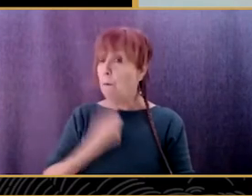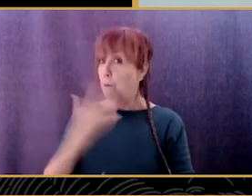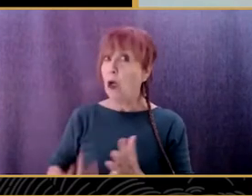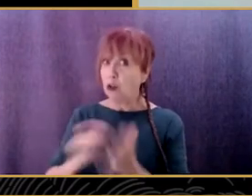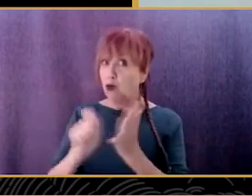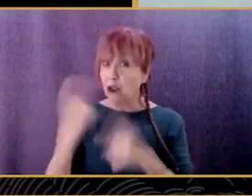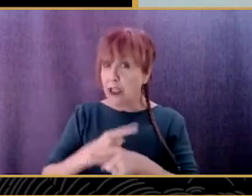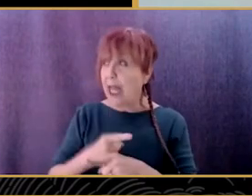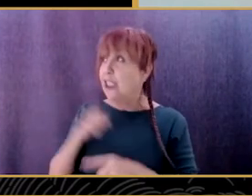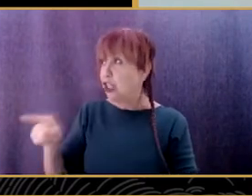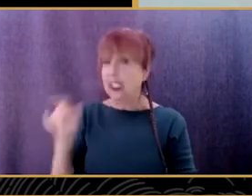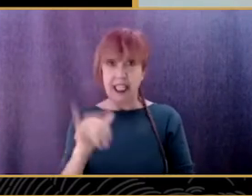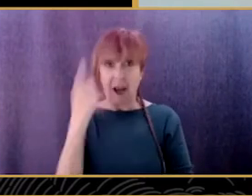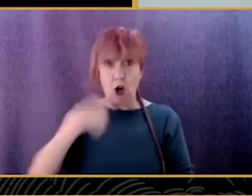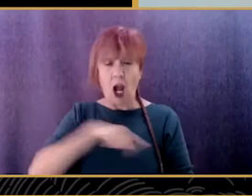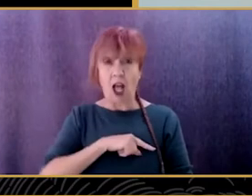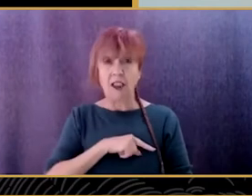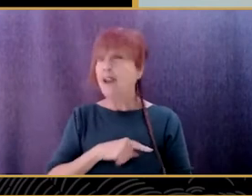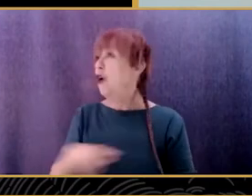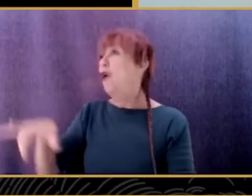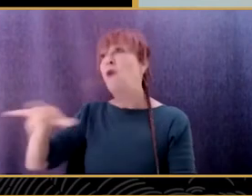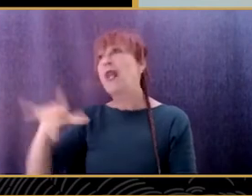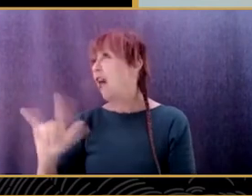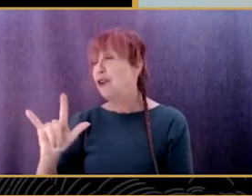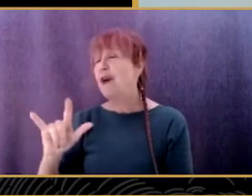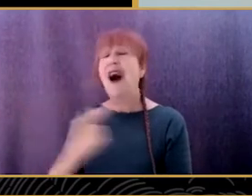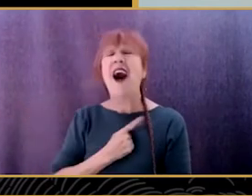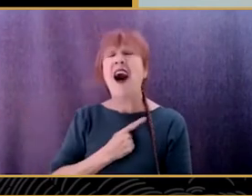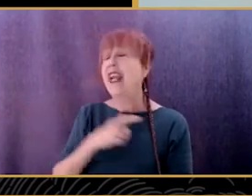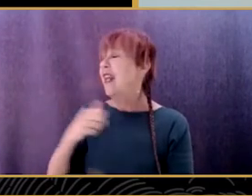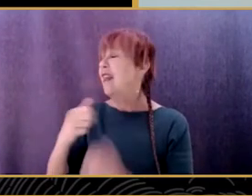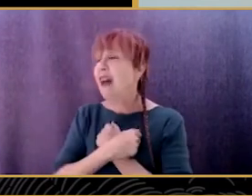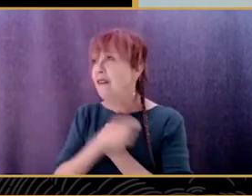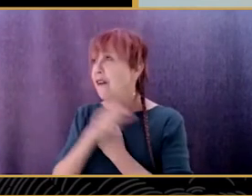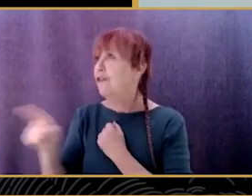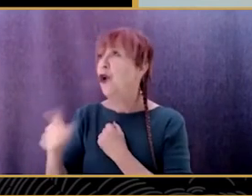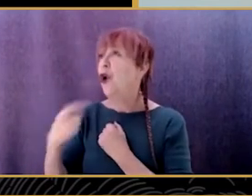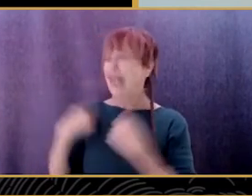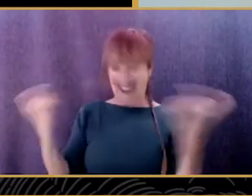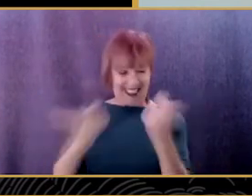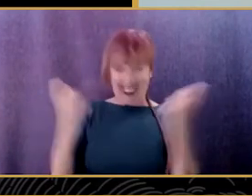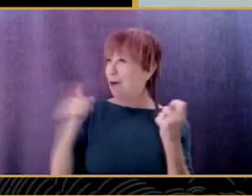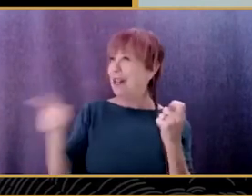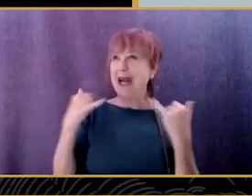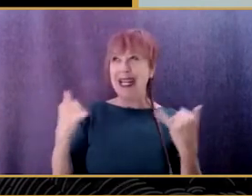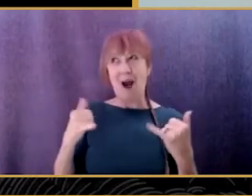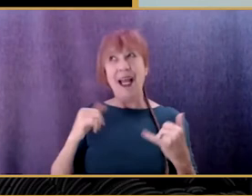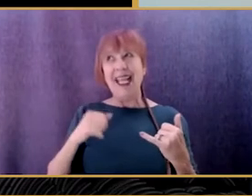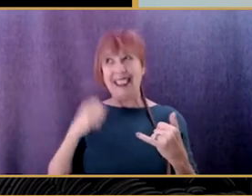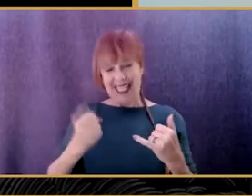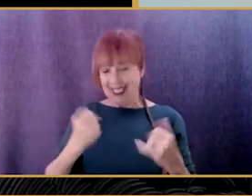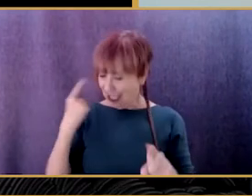writing today Patricia Smith is that for us Patricia, we love you I love you We celebrate you And it is only